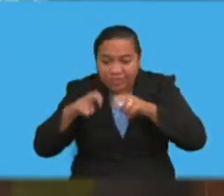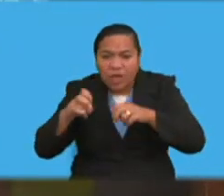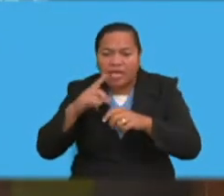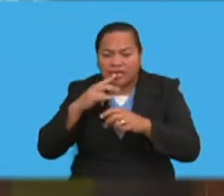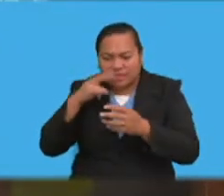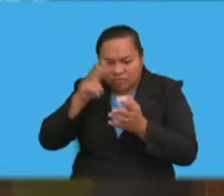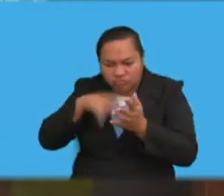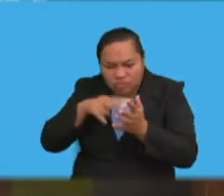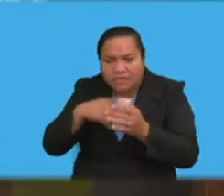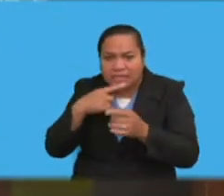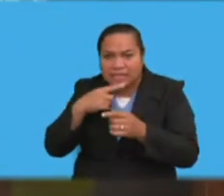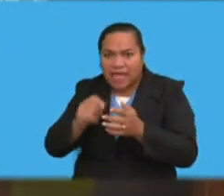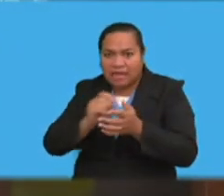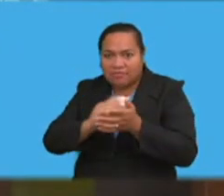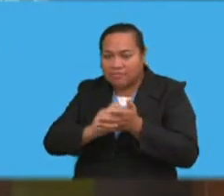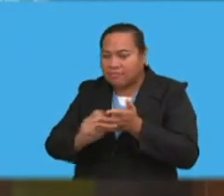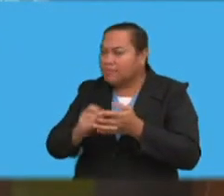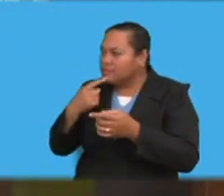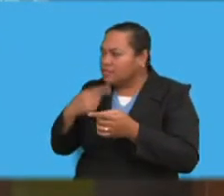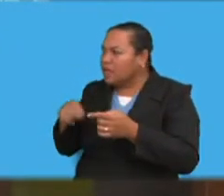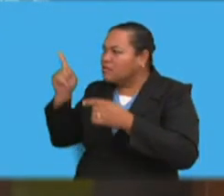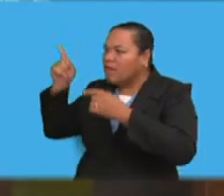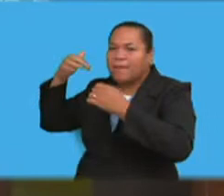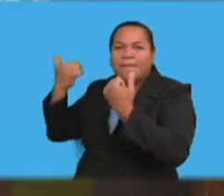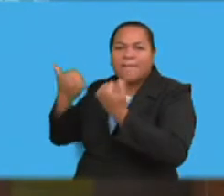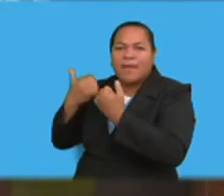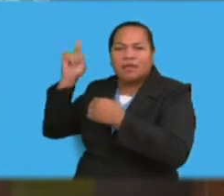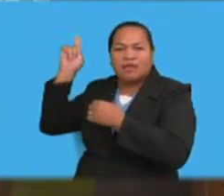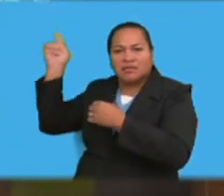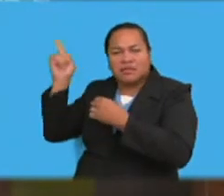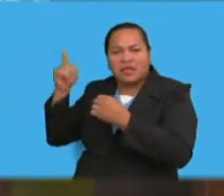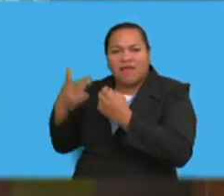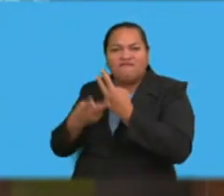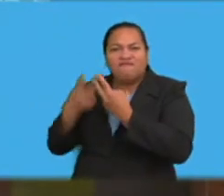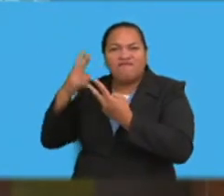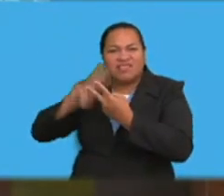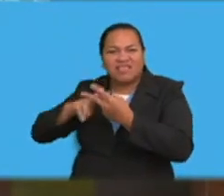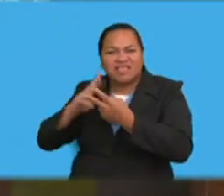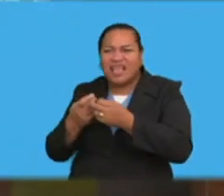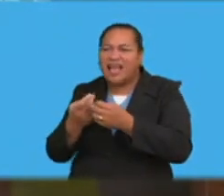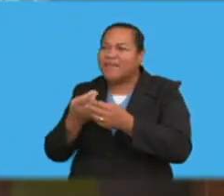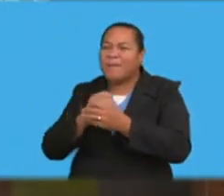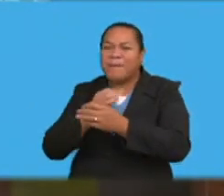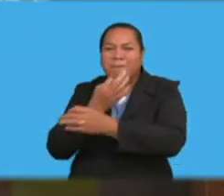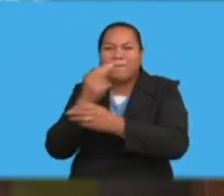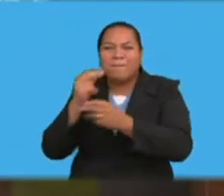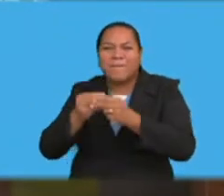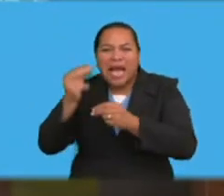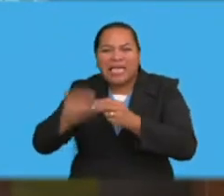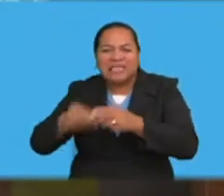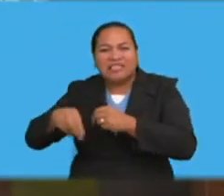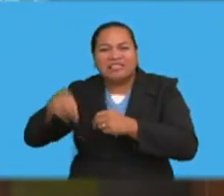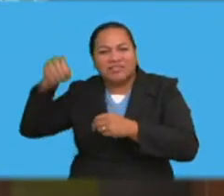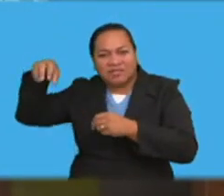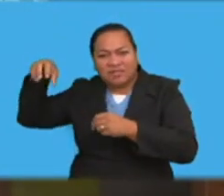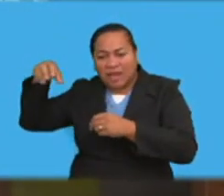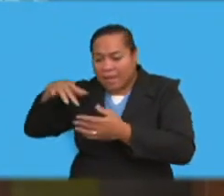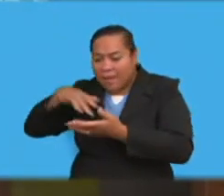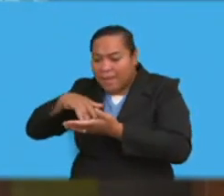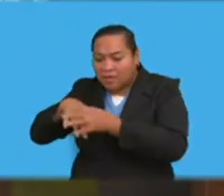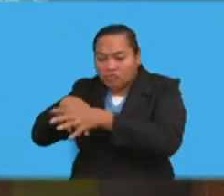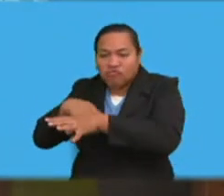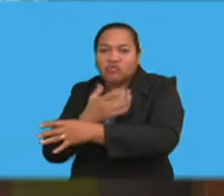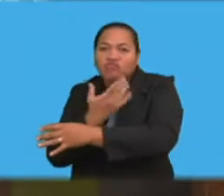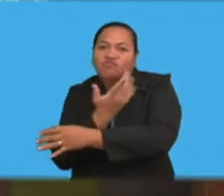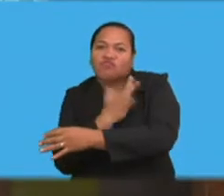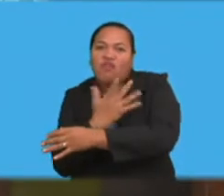River Basin are covered by natural vegetation and pine plantations, while the middle reach is covered with grassland and